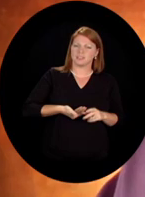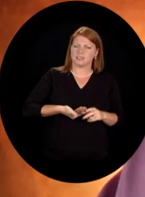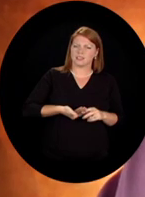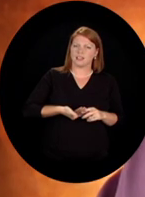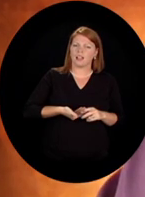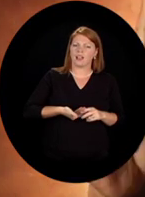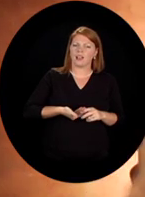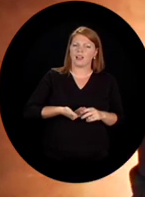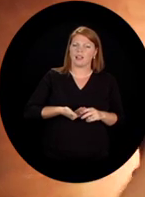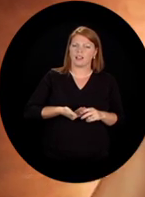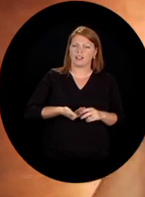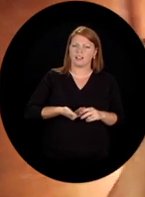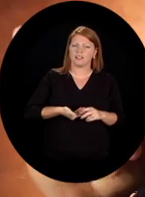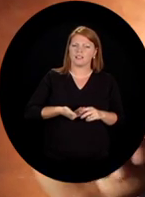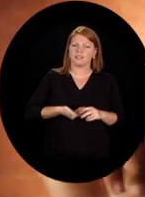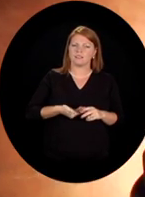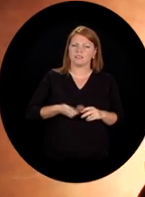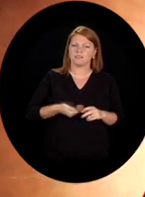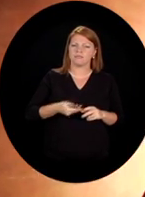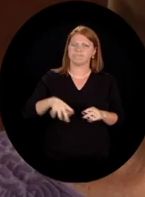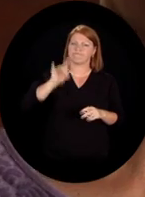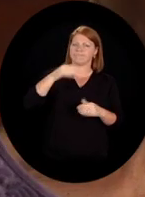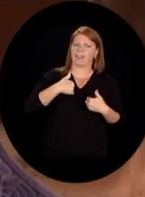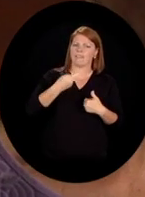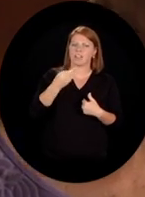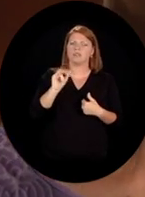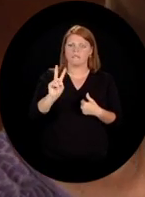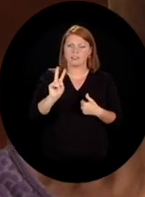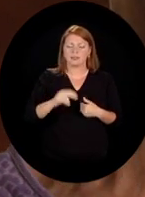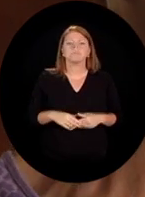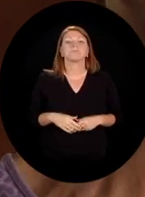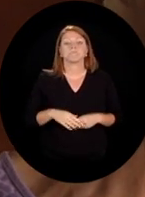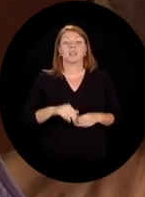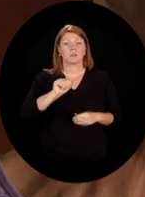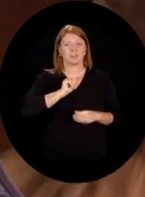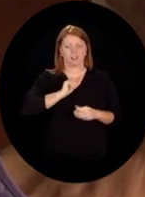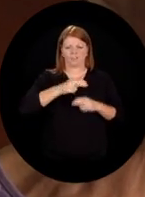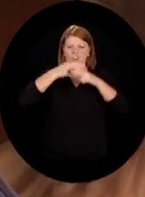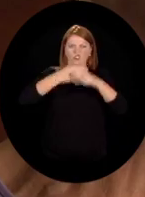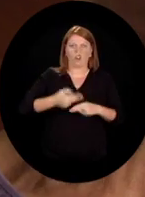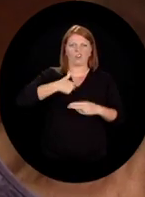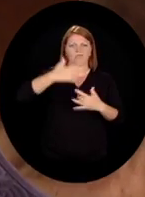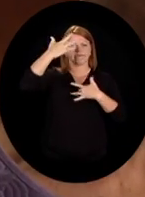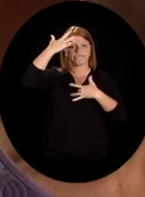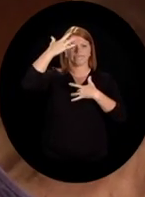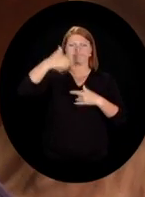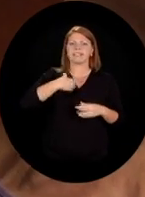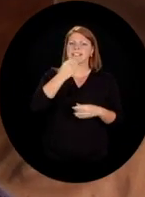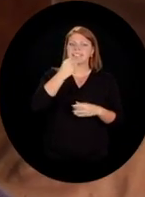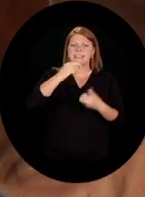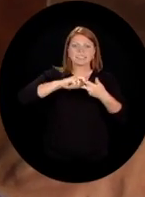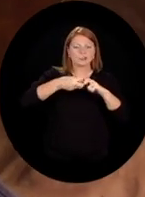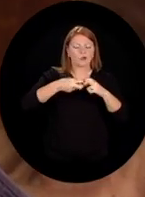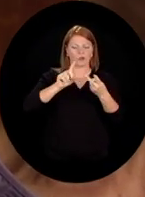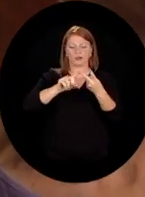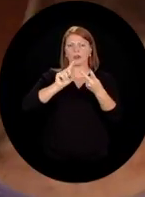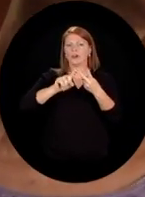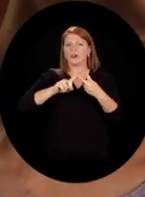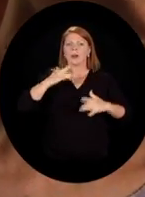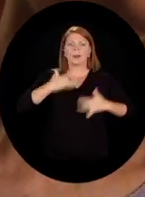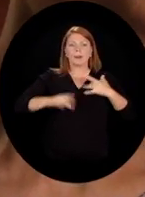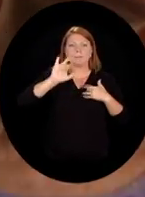the diagnosis. I'm hearing impaired. I was an illness. I defined myself as an eating disorder, as a person